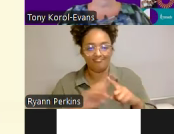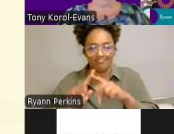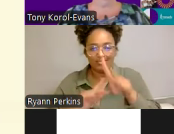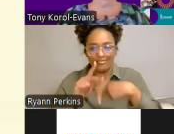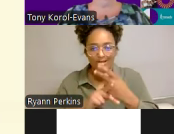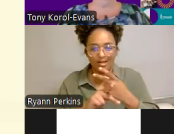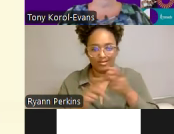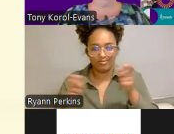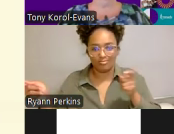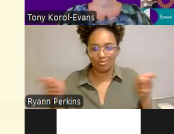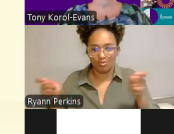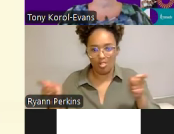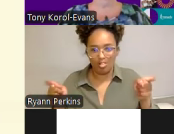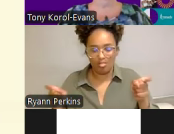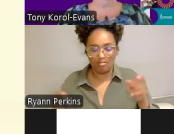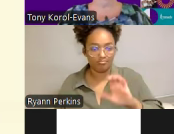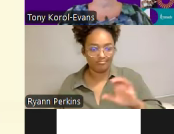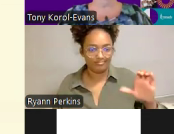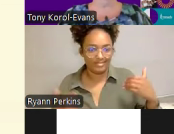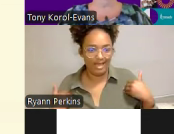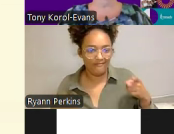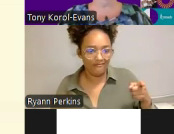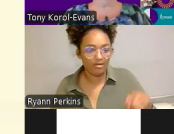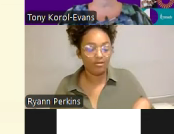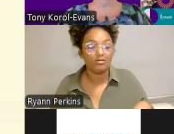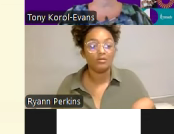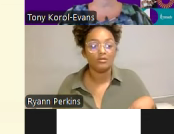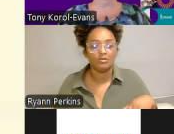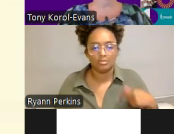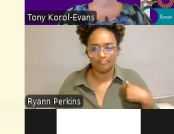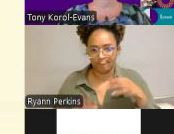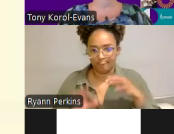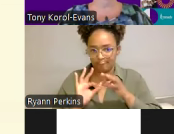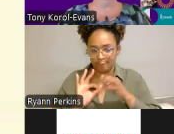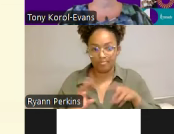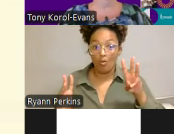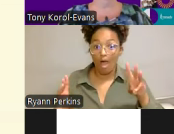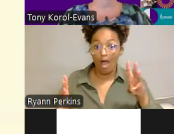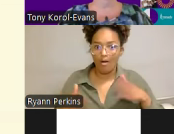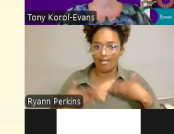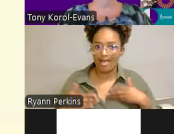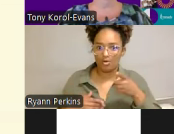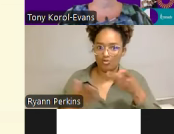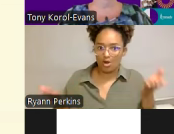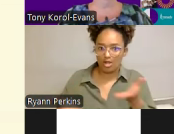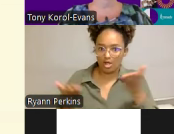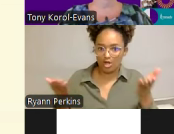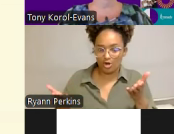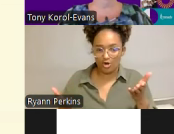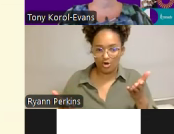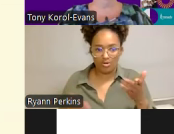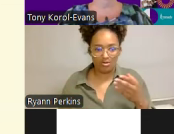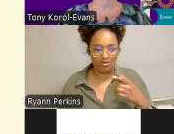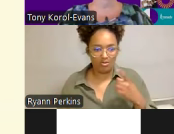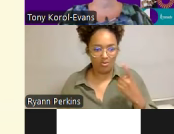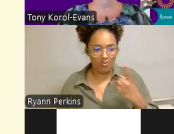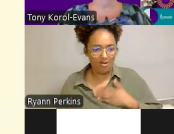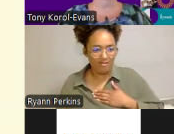Wow, glad you're here. I just found out that one of my best friends was in an abusive relationship for so